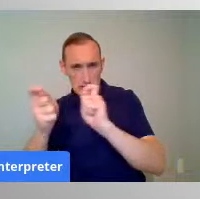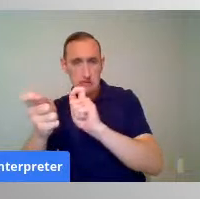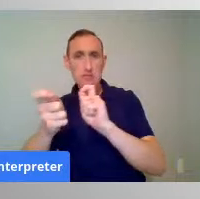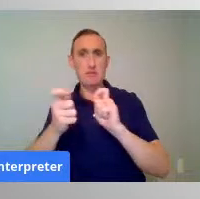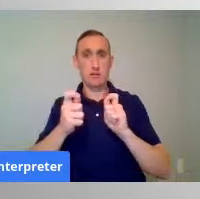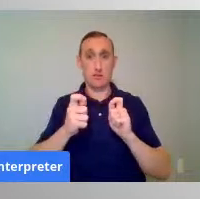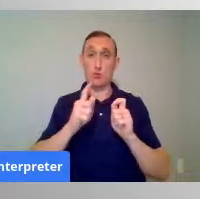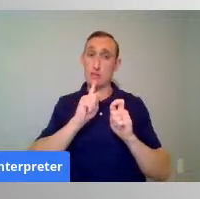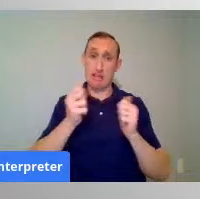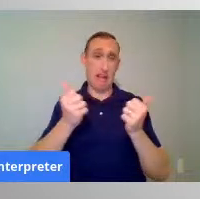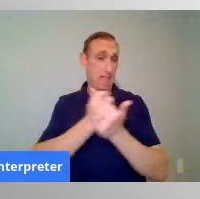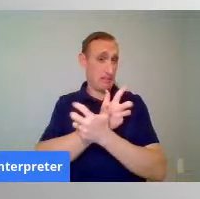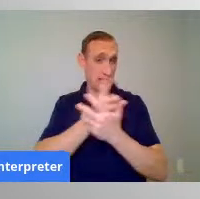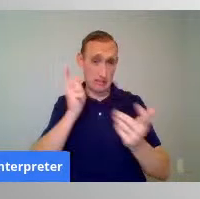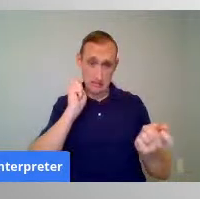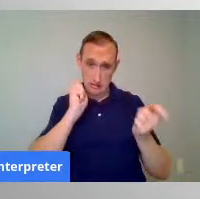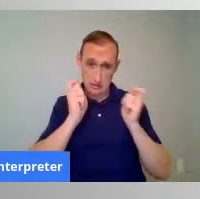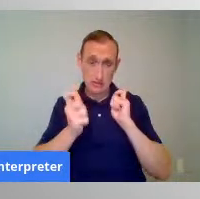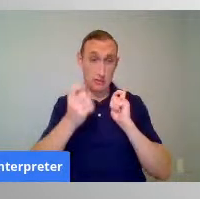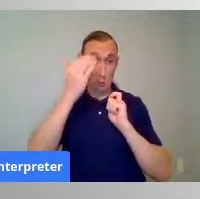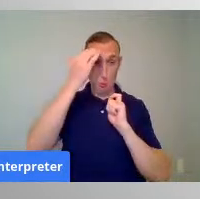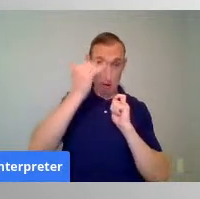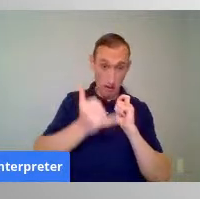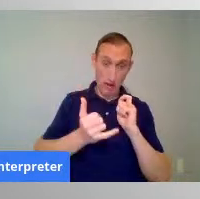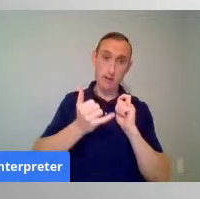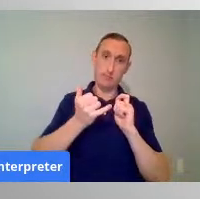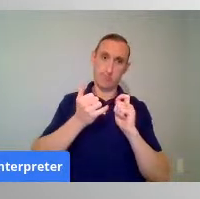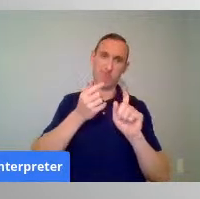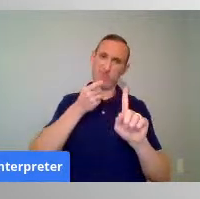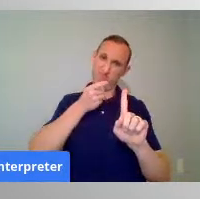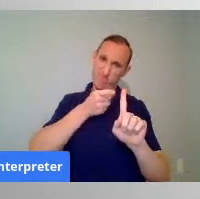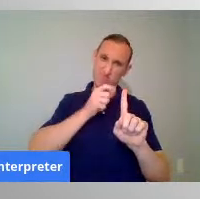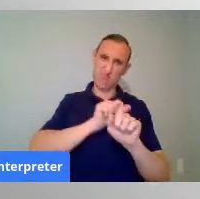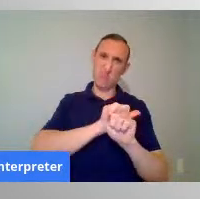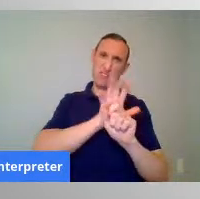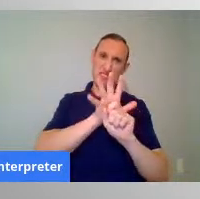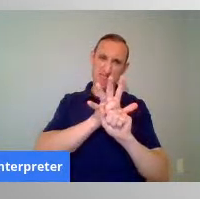has everything else due to the pandemic. So we can go to the next slide.